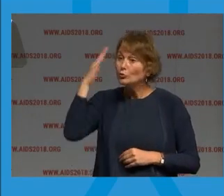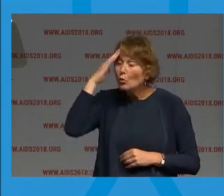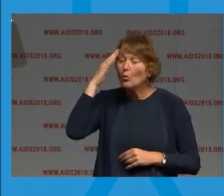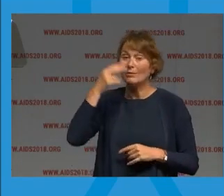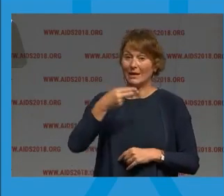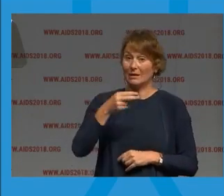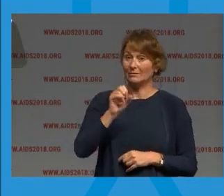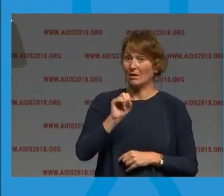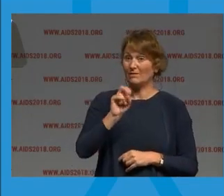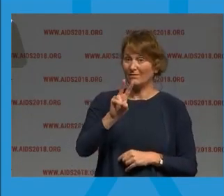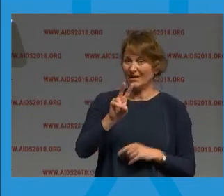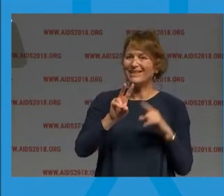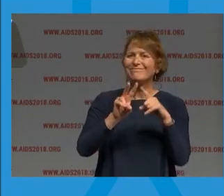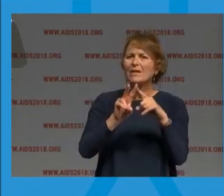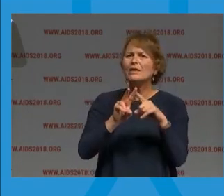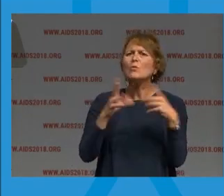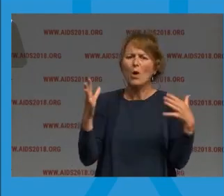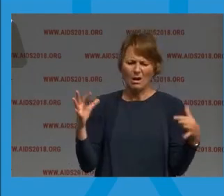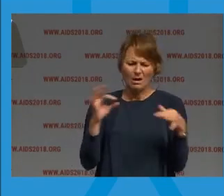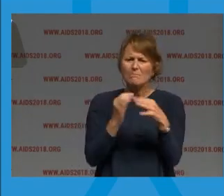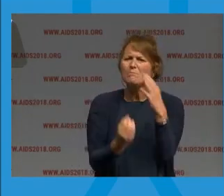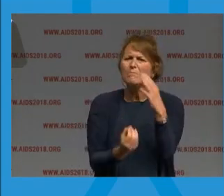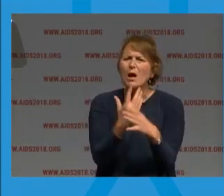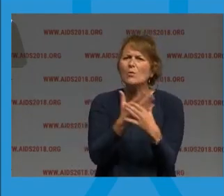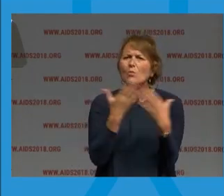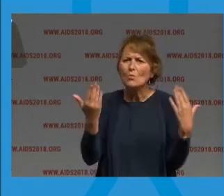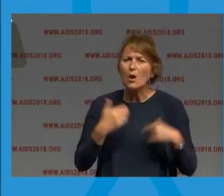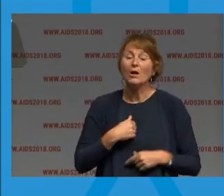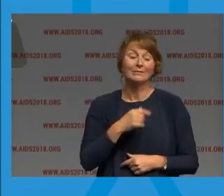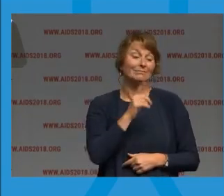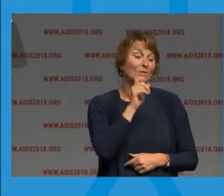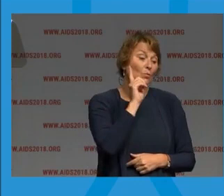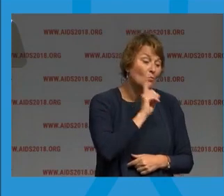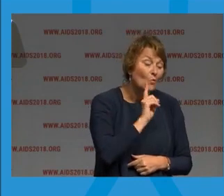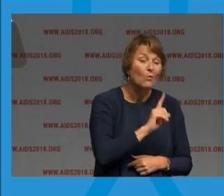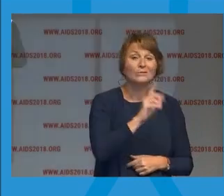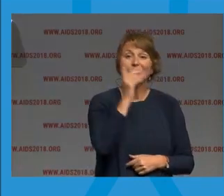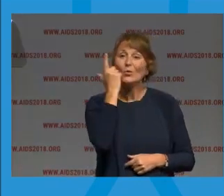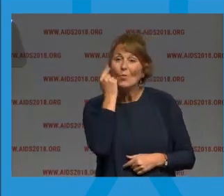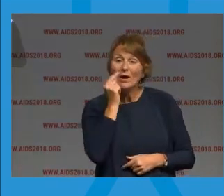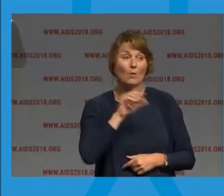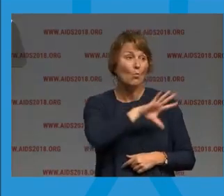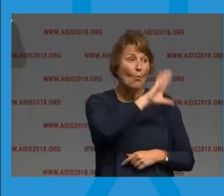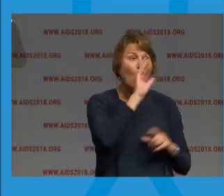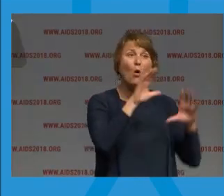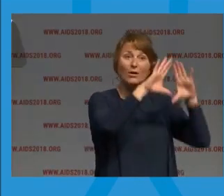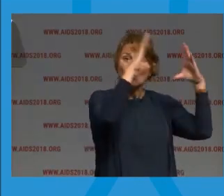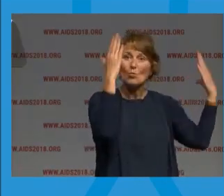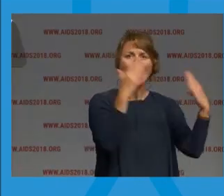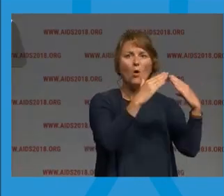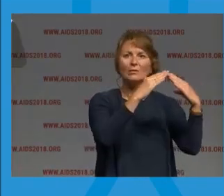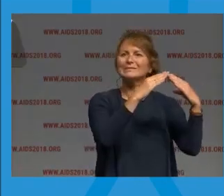to the second-class status of women and girls worldwide.